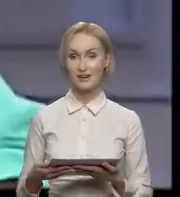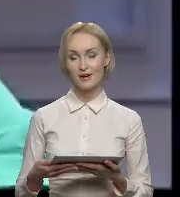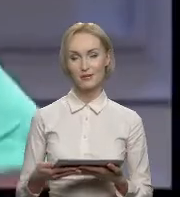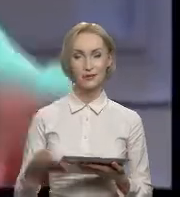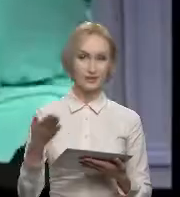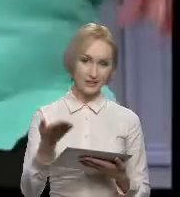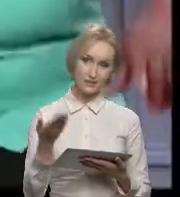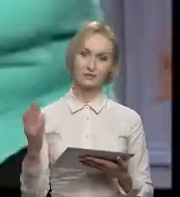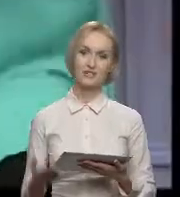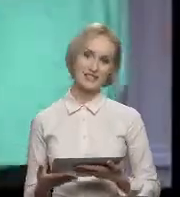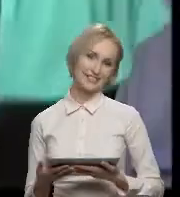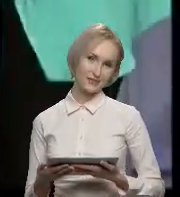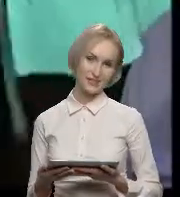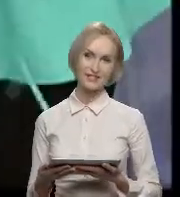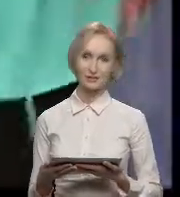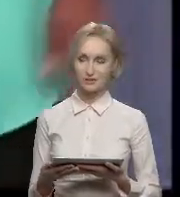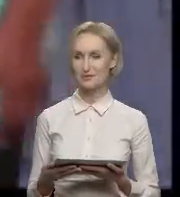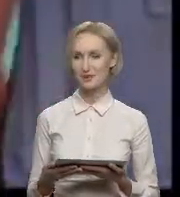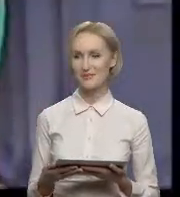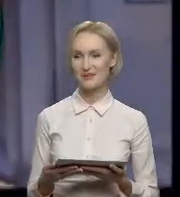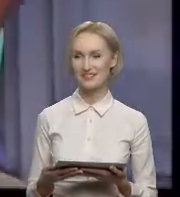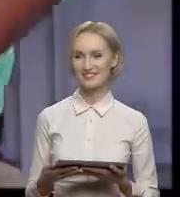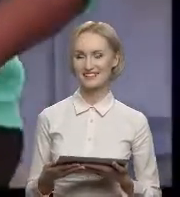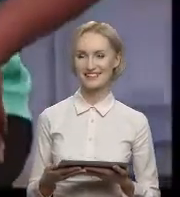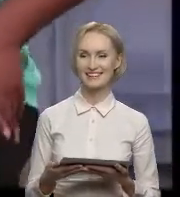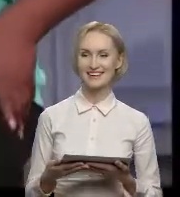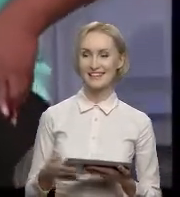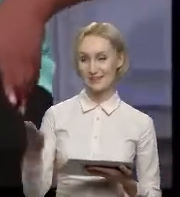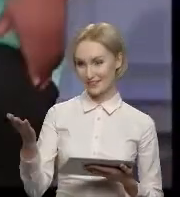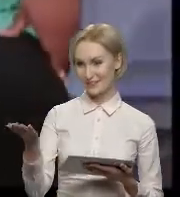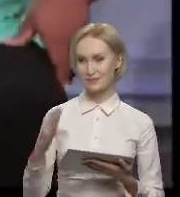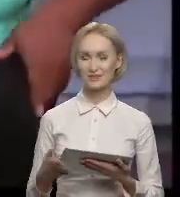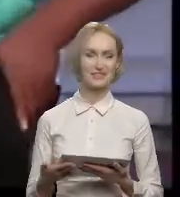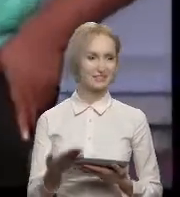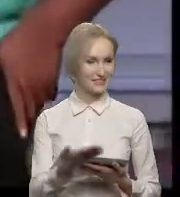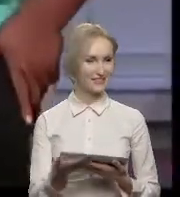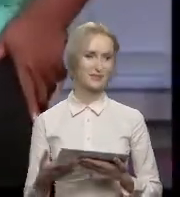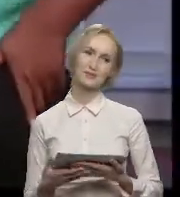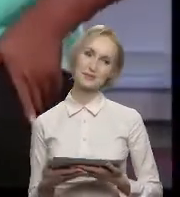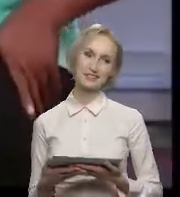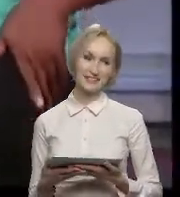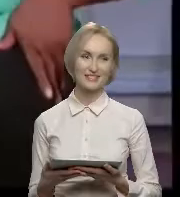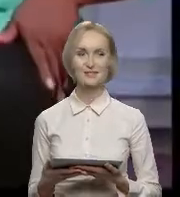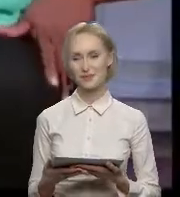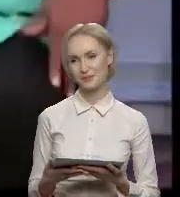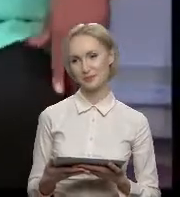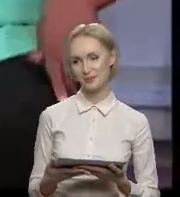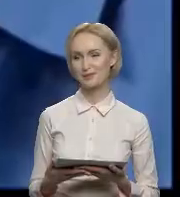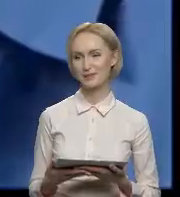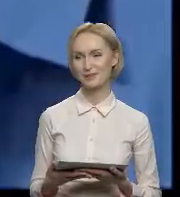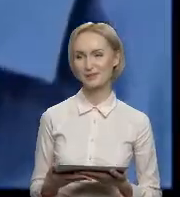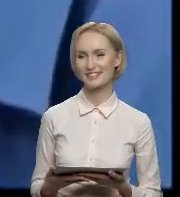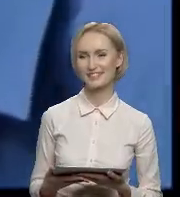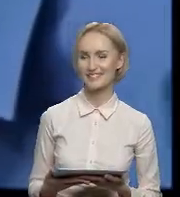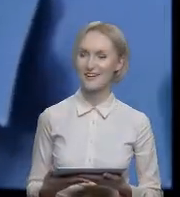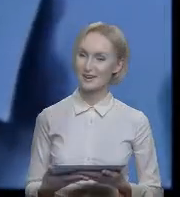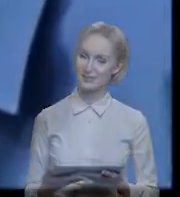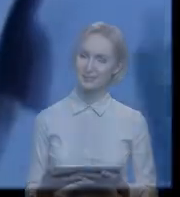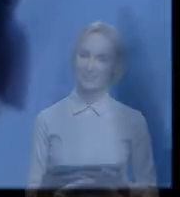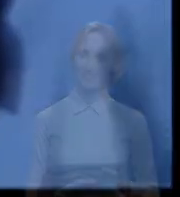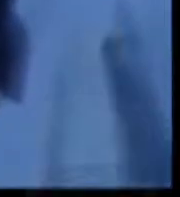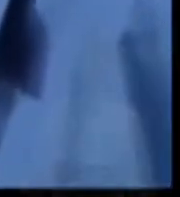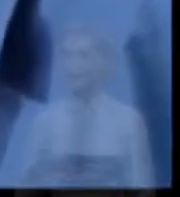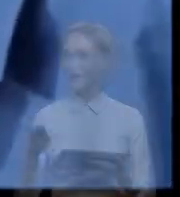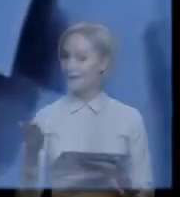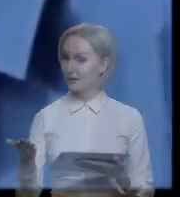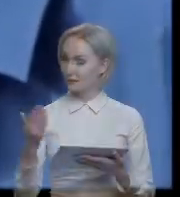not gonna treat her right, then I ain't even know her at the time. Them not even my child. No, no, you need to take her to even go visit the other ones that's going through this problem with the